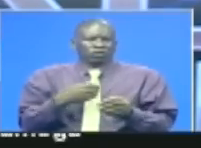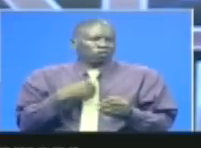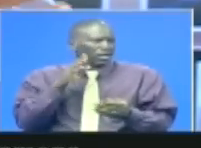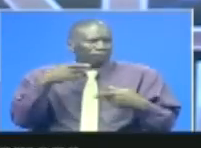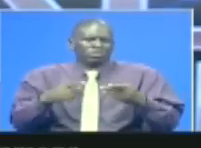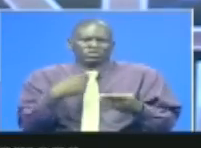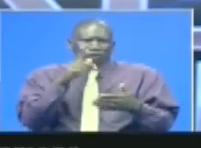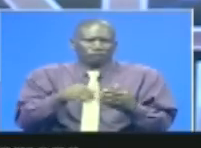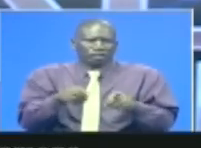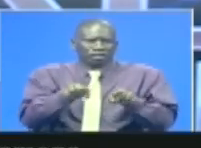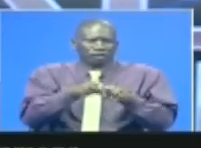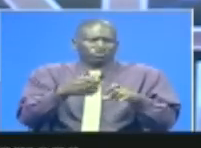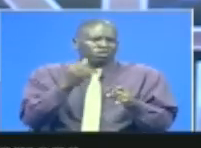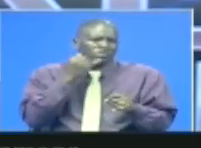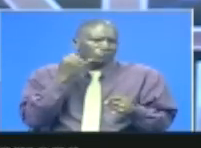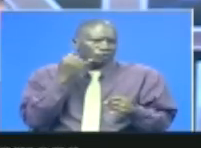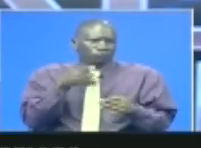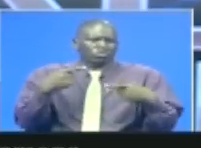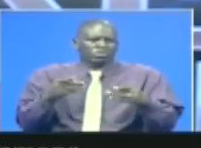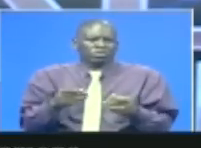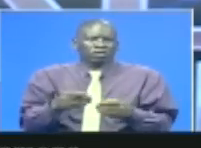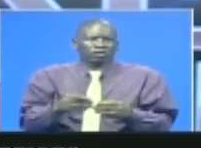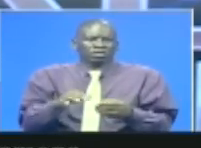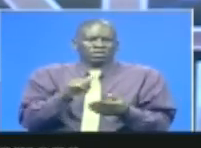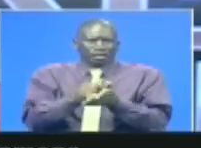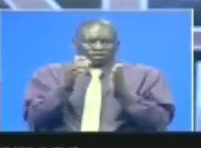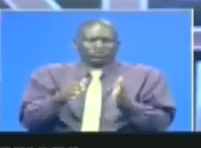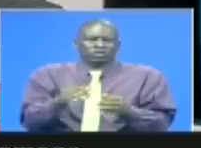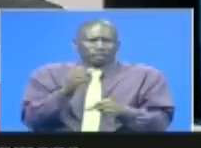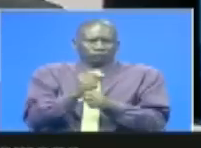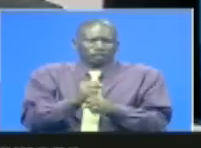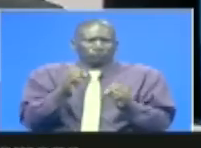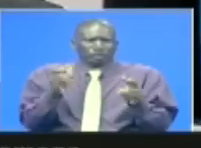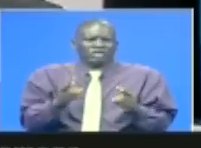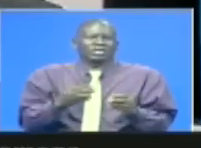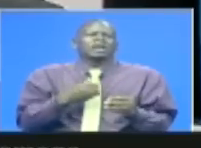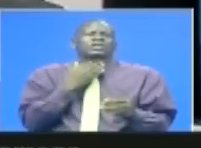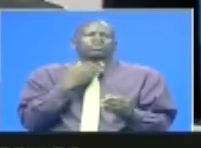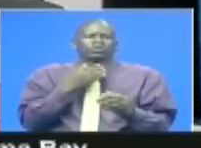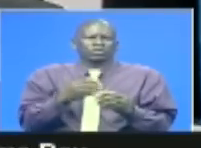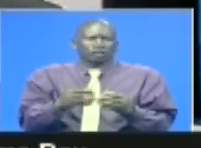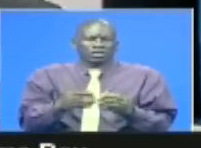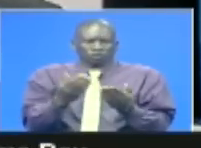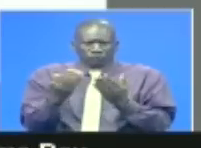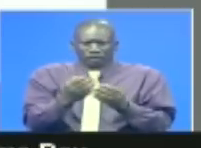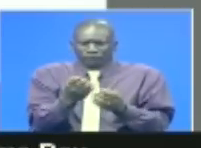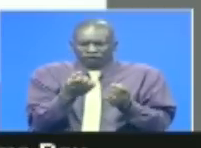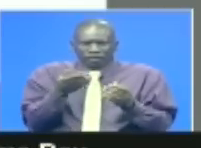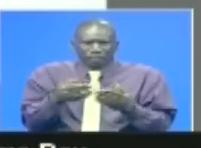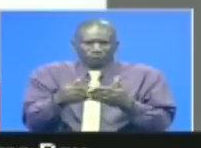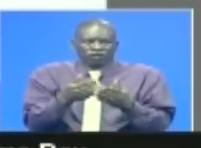saying, even from Nakuru, hey, you guys, that guy is working. Okay. Let me read just 2 tweets before you go, Governor. Yes. One is